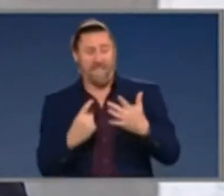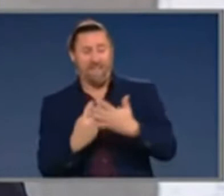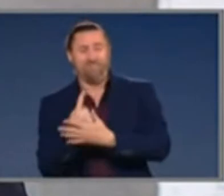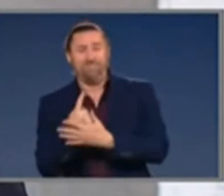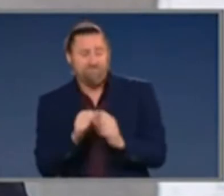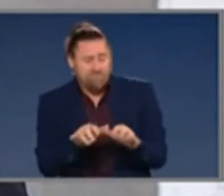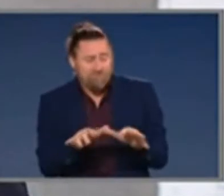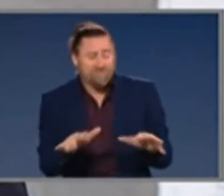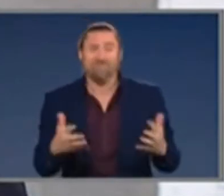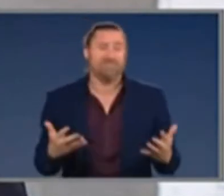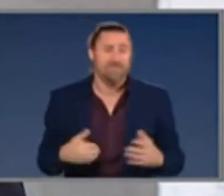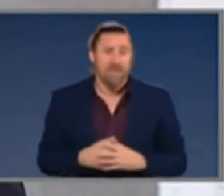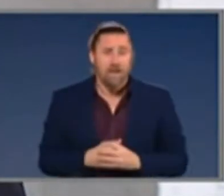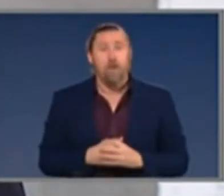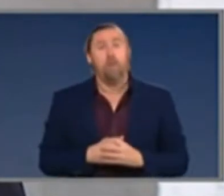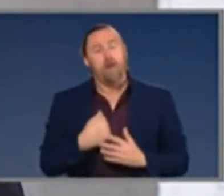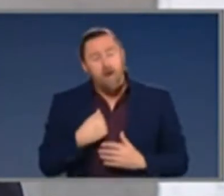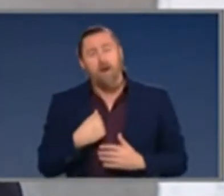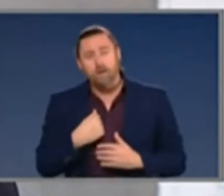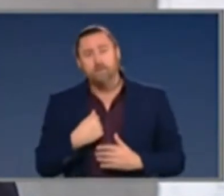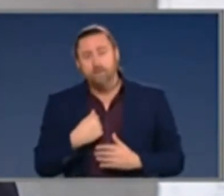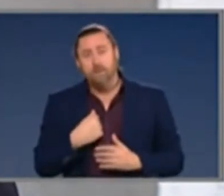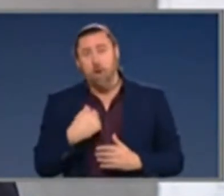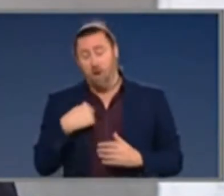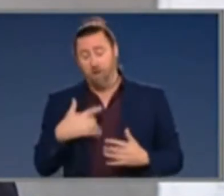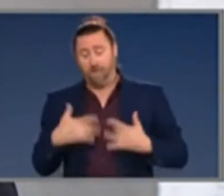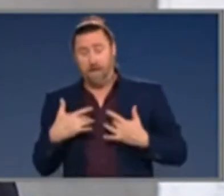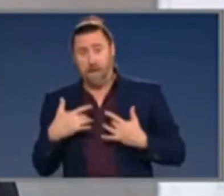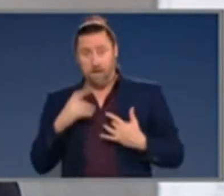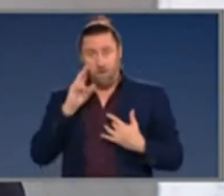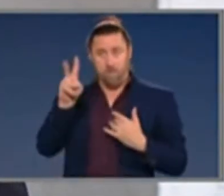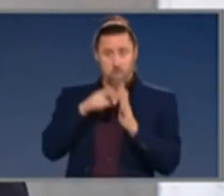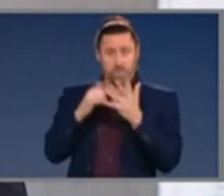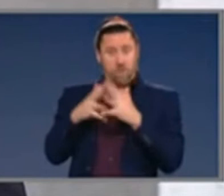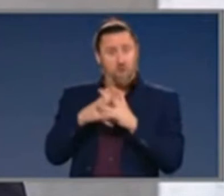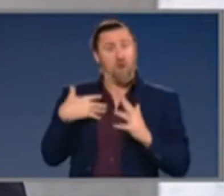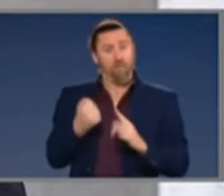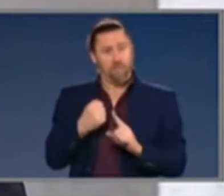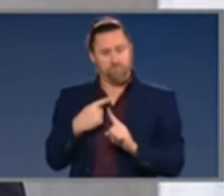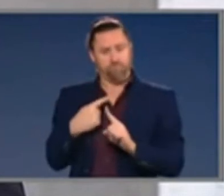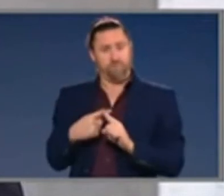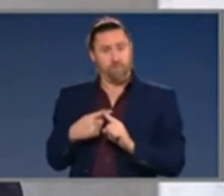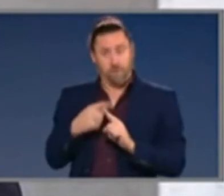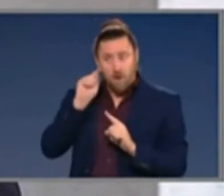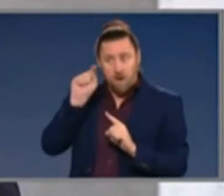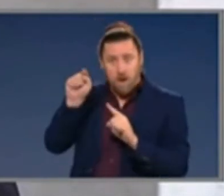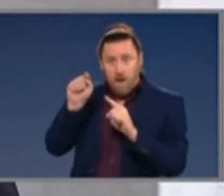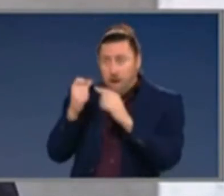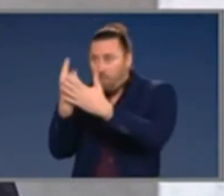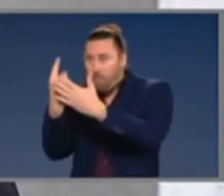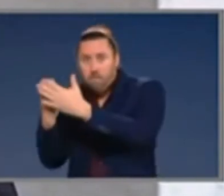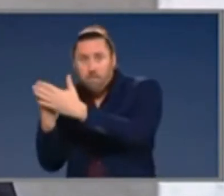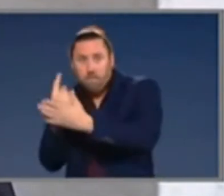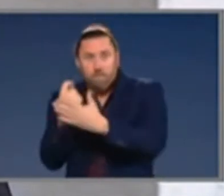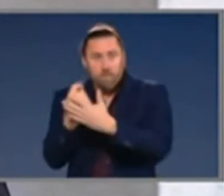I'm significantly encouraged by what we've seen in New South Wales, where there has been a